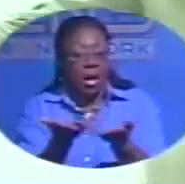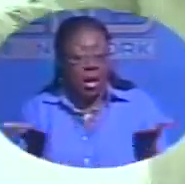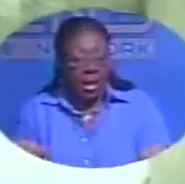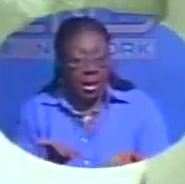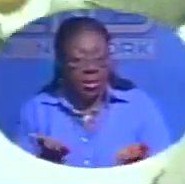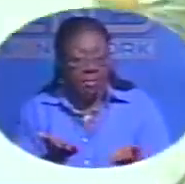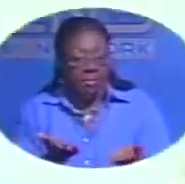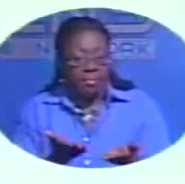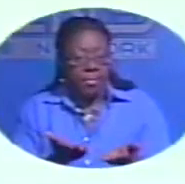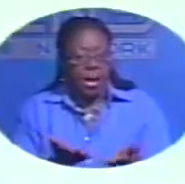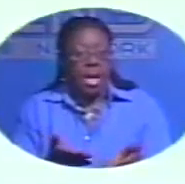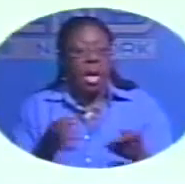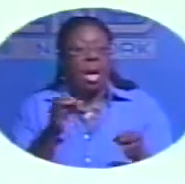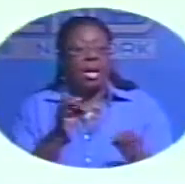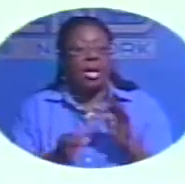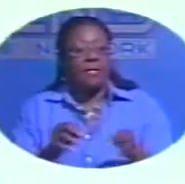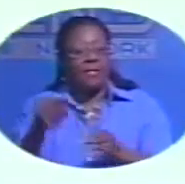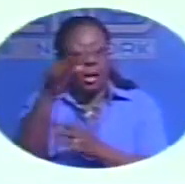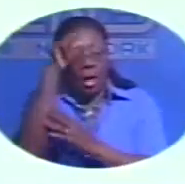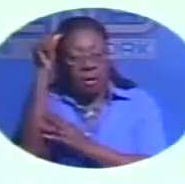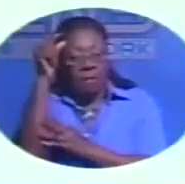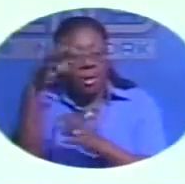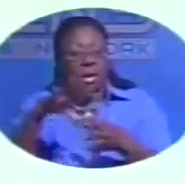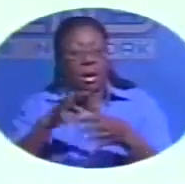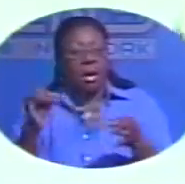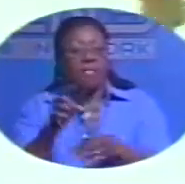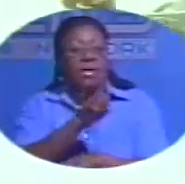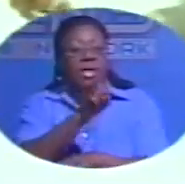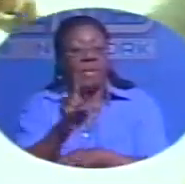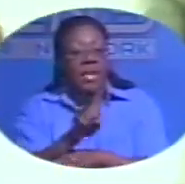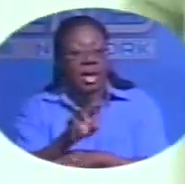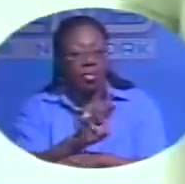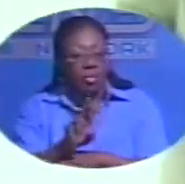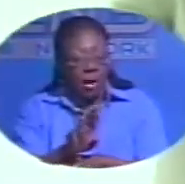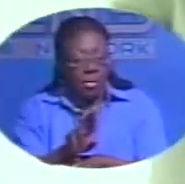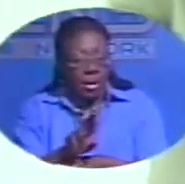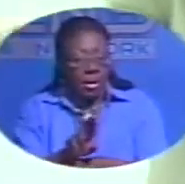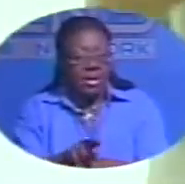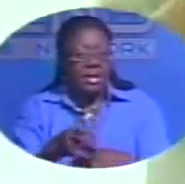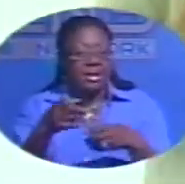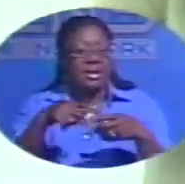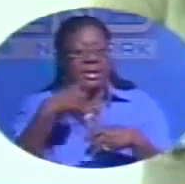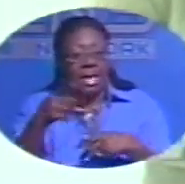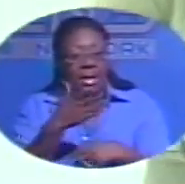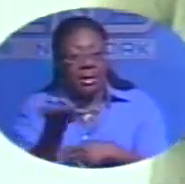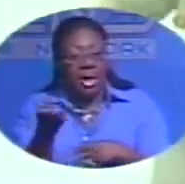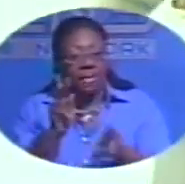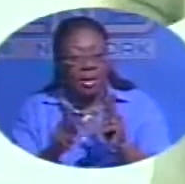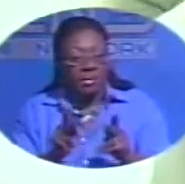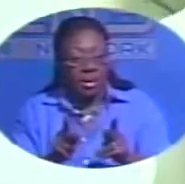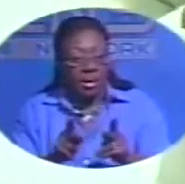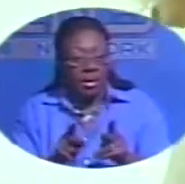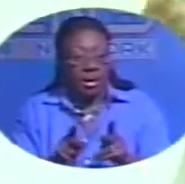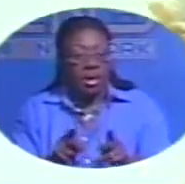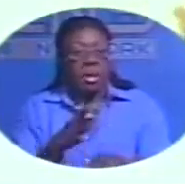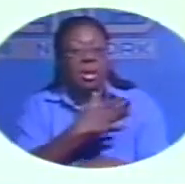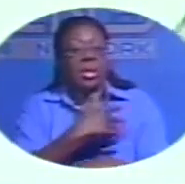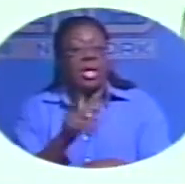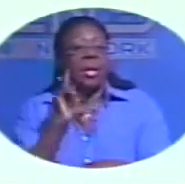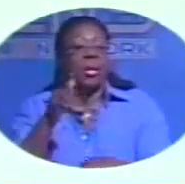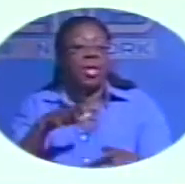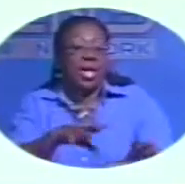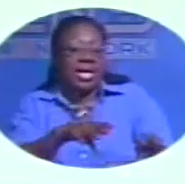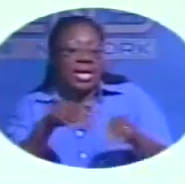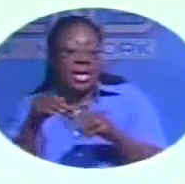there, and if the government of the Dominican Republic could just educate their nationals, we believe that they will not leave